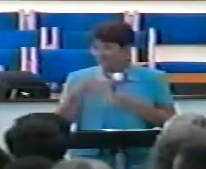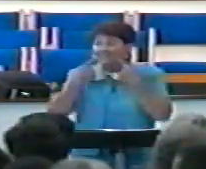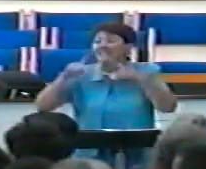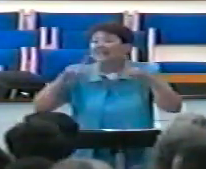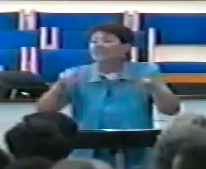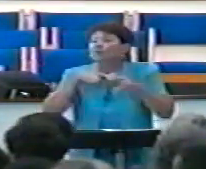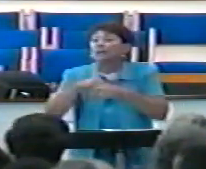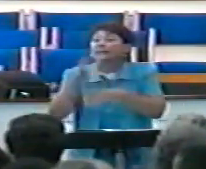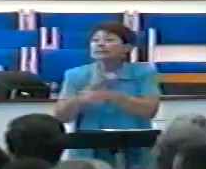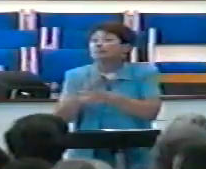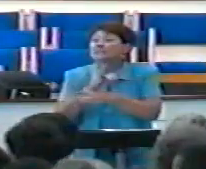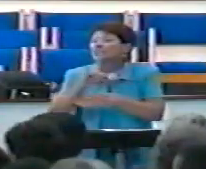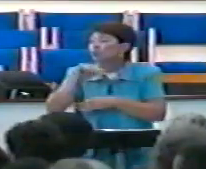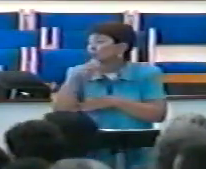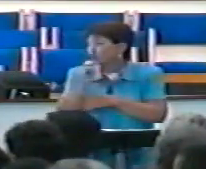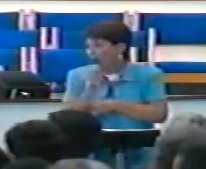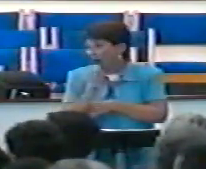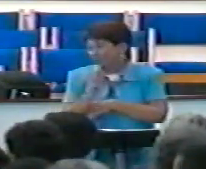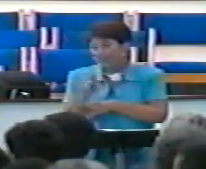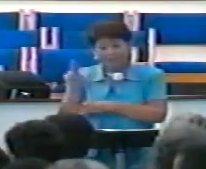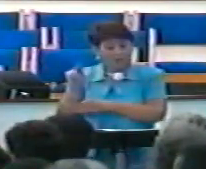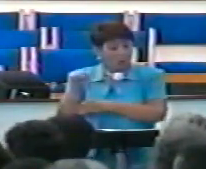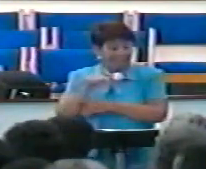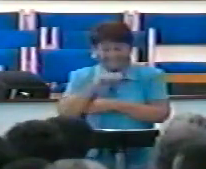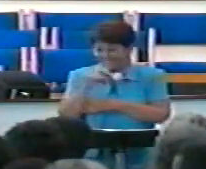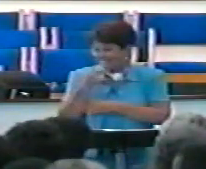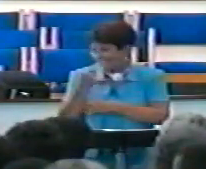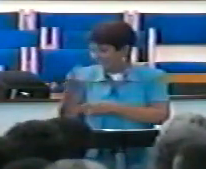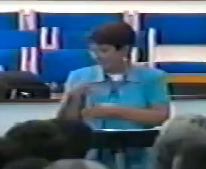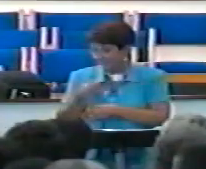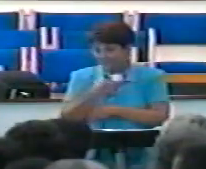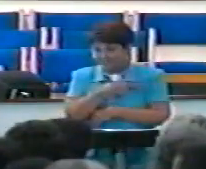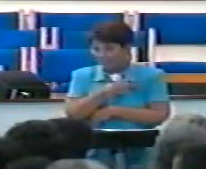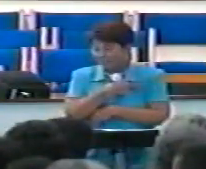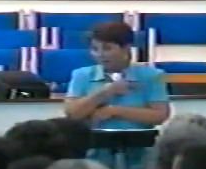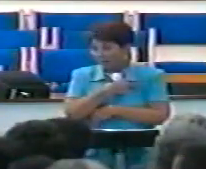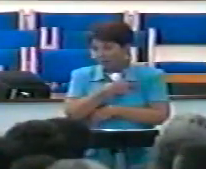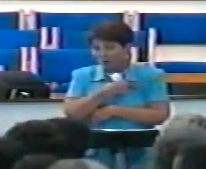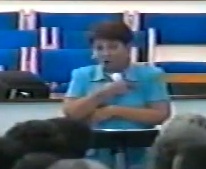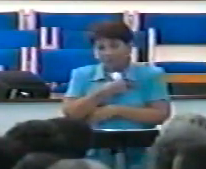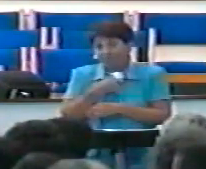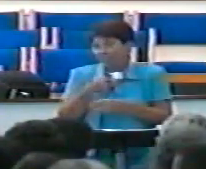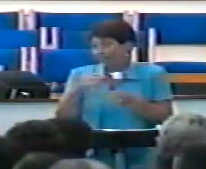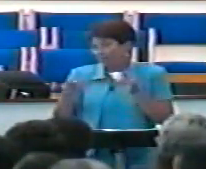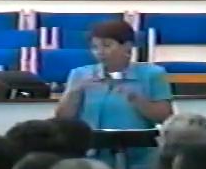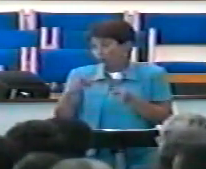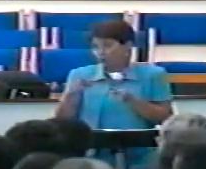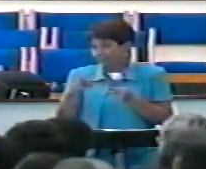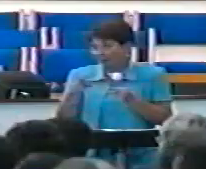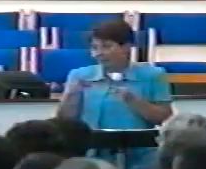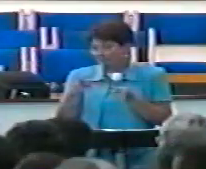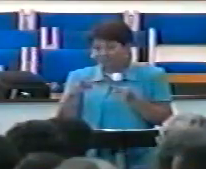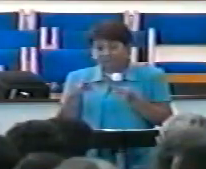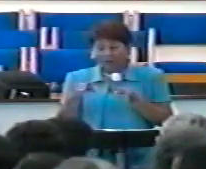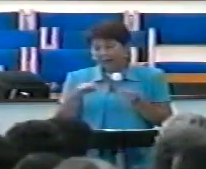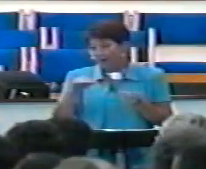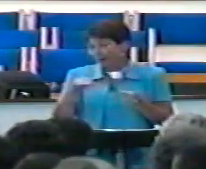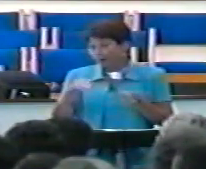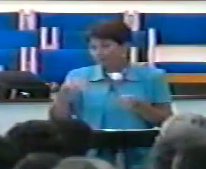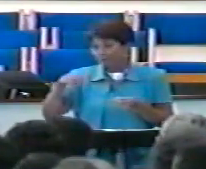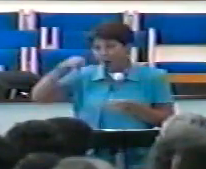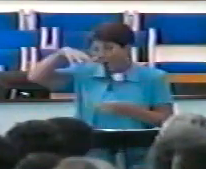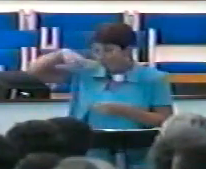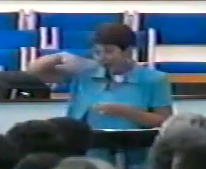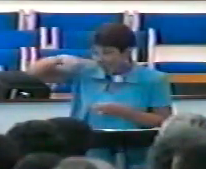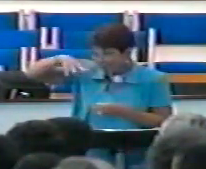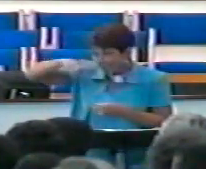These words do not tell us whether he was a Methodist or he was a Presbyterian or he was a Baptist. Now, if I had been writing this, I would have